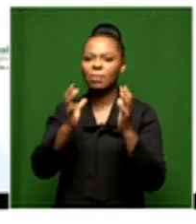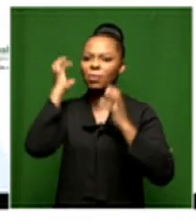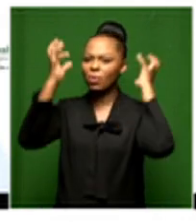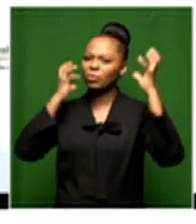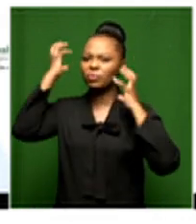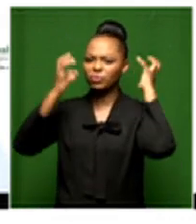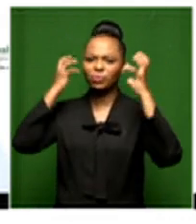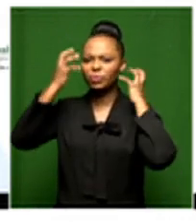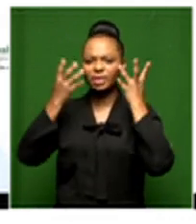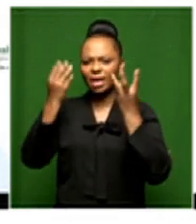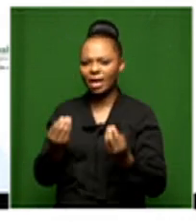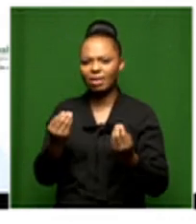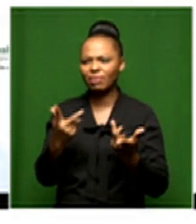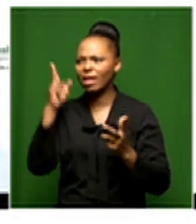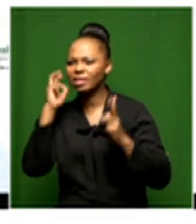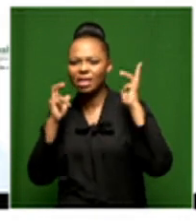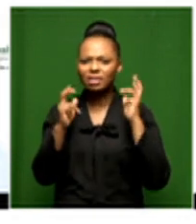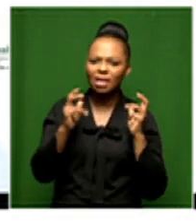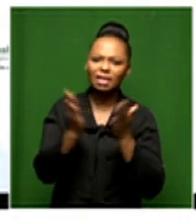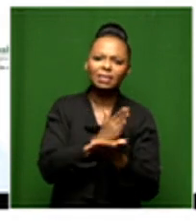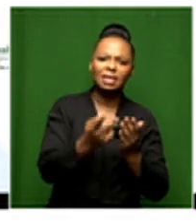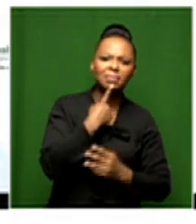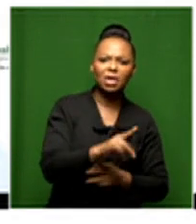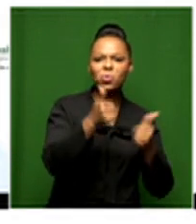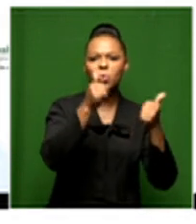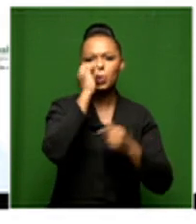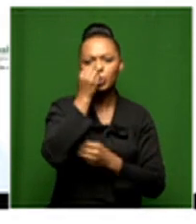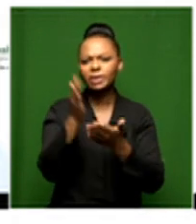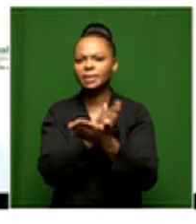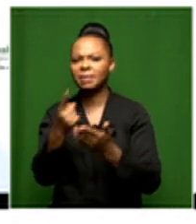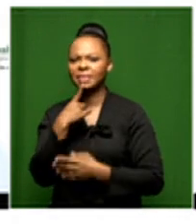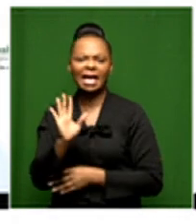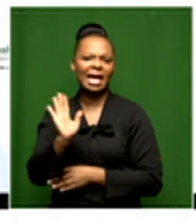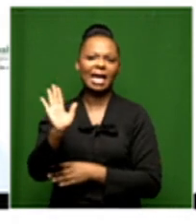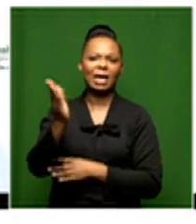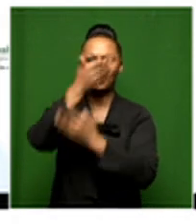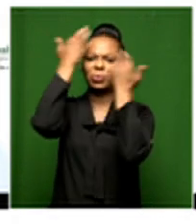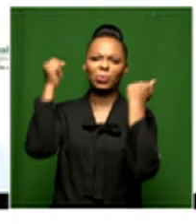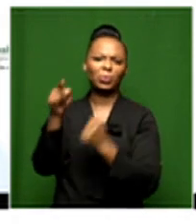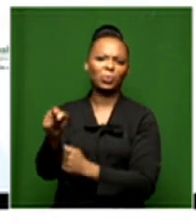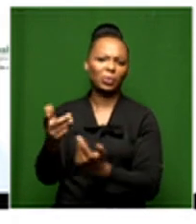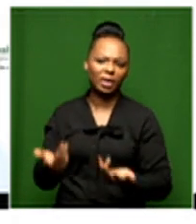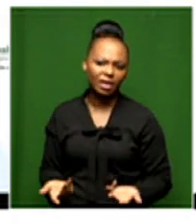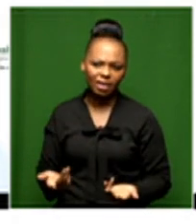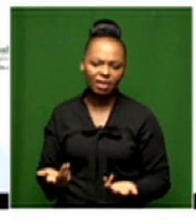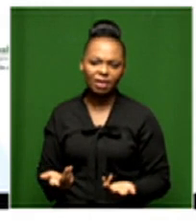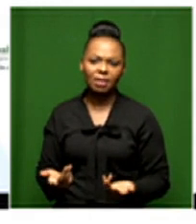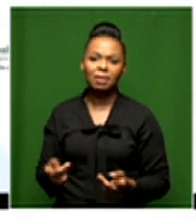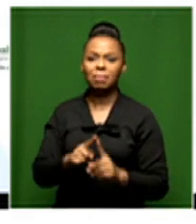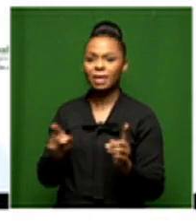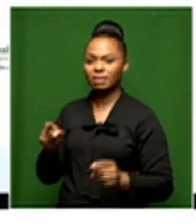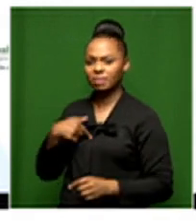Dr. Pillay, who you're listening to. Some saying it's good news, others stating it's an unknown. How confident